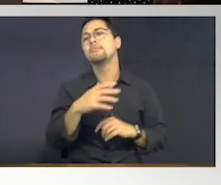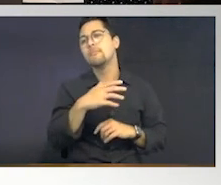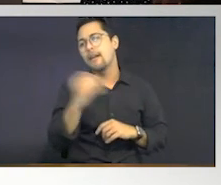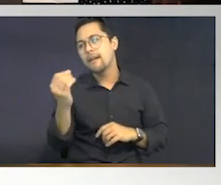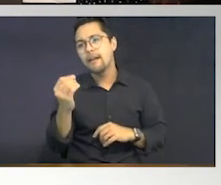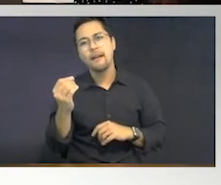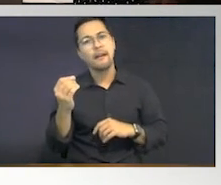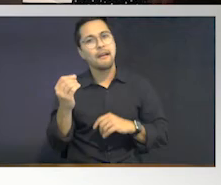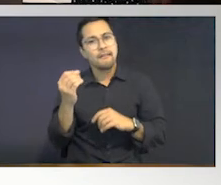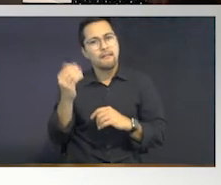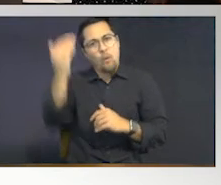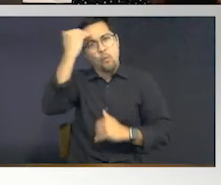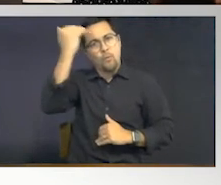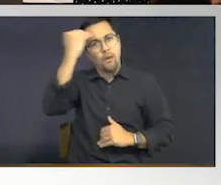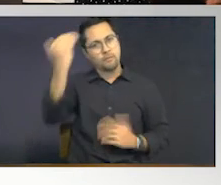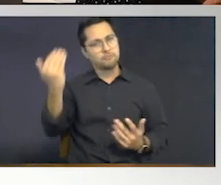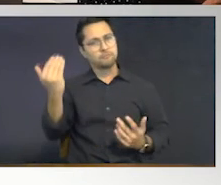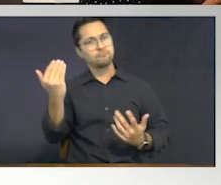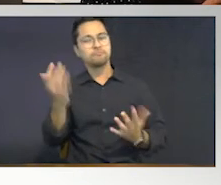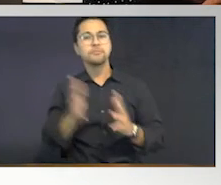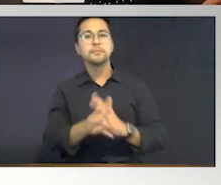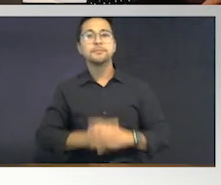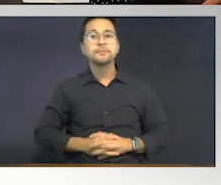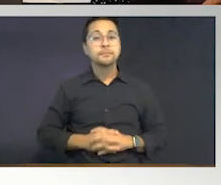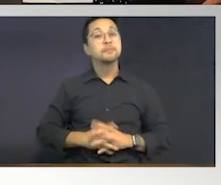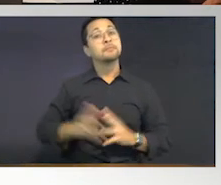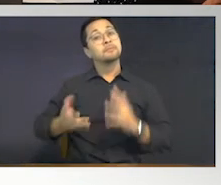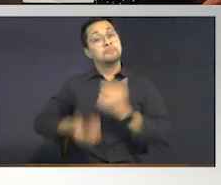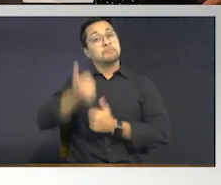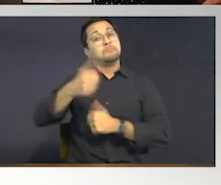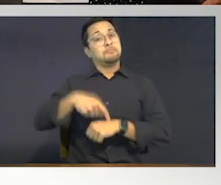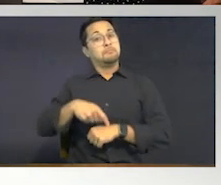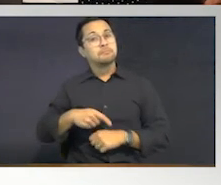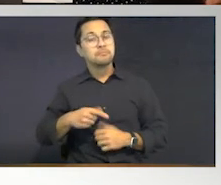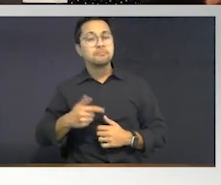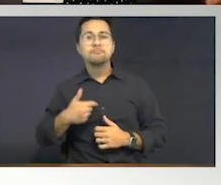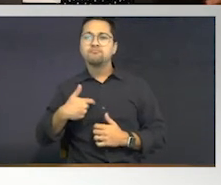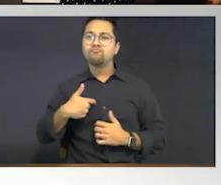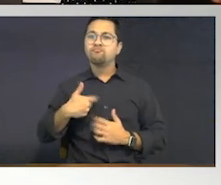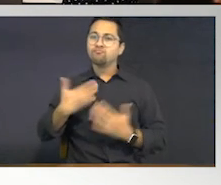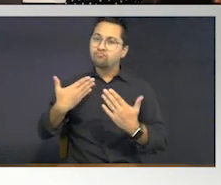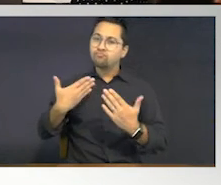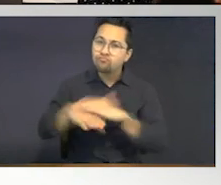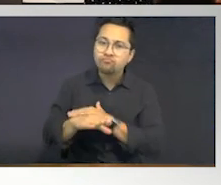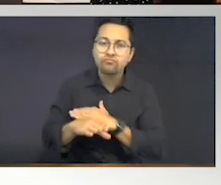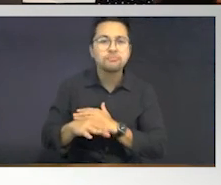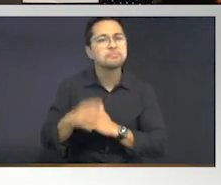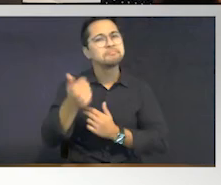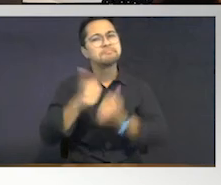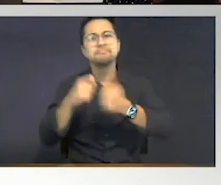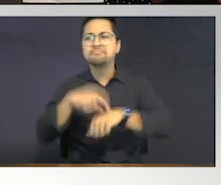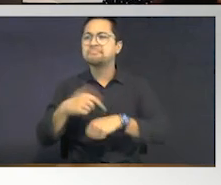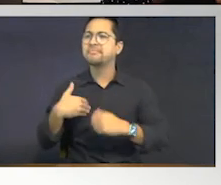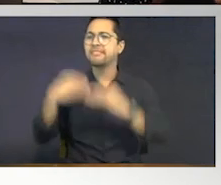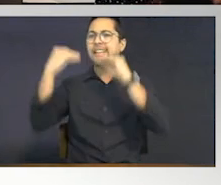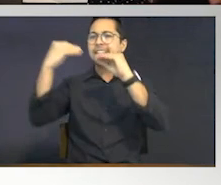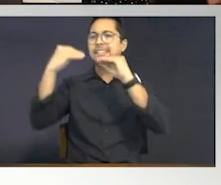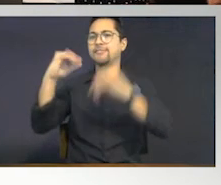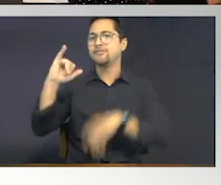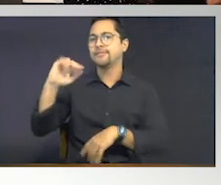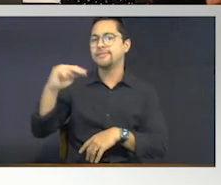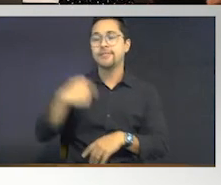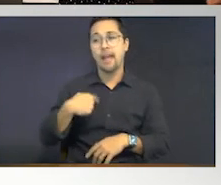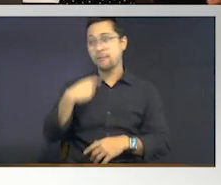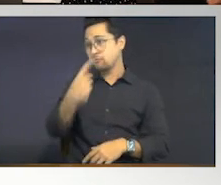that awareness of it. And many times I went in, every time they did a teach-in, and I told